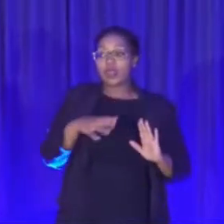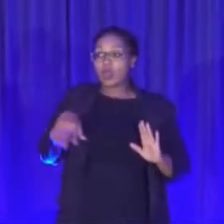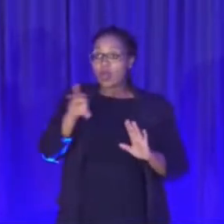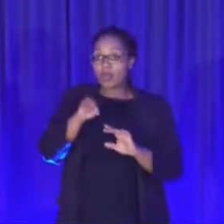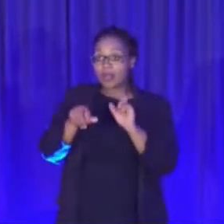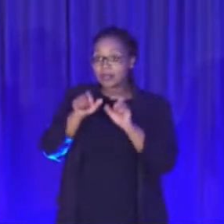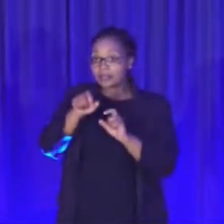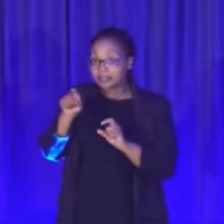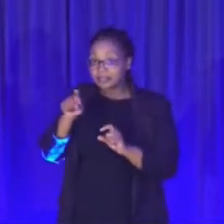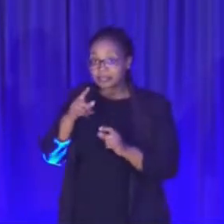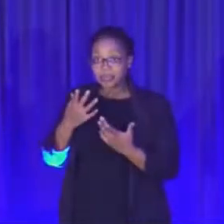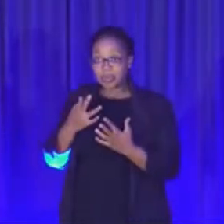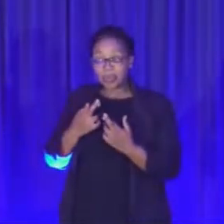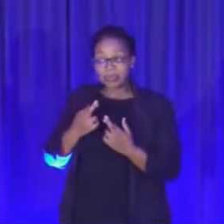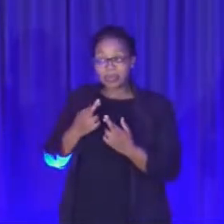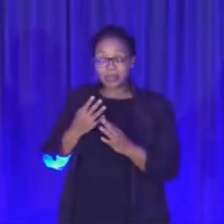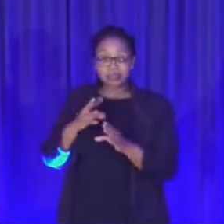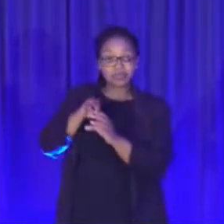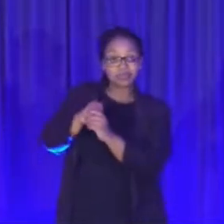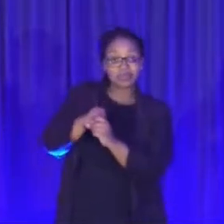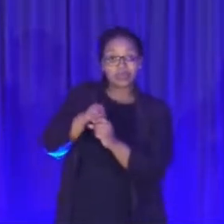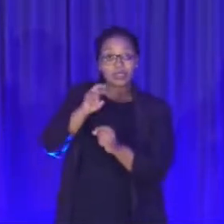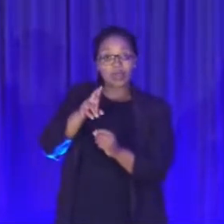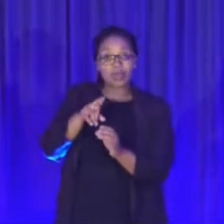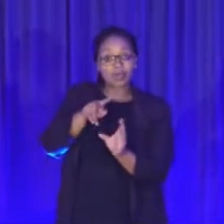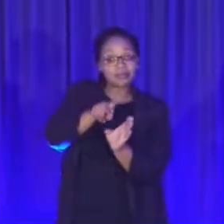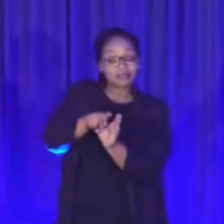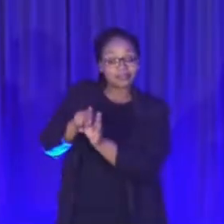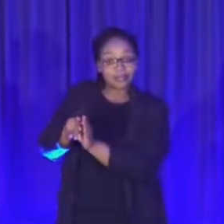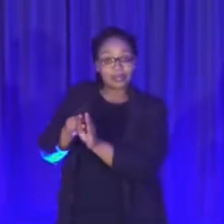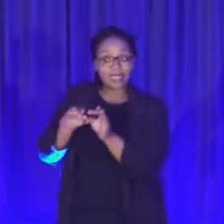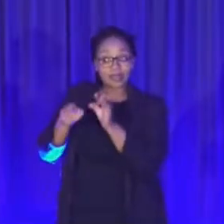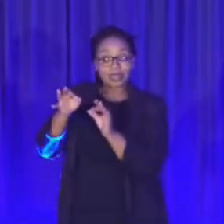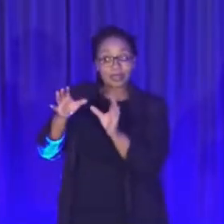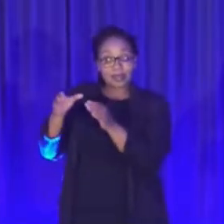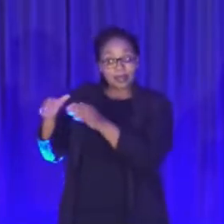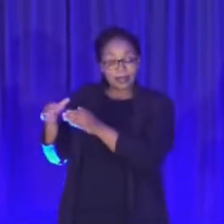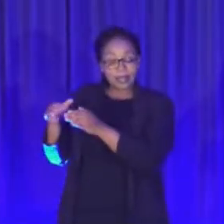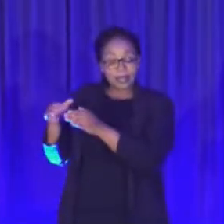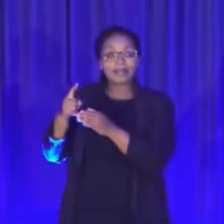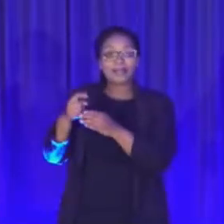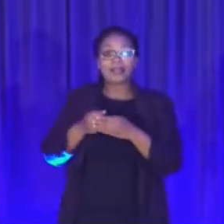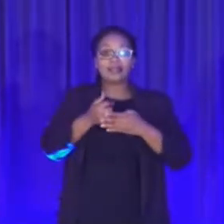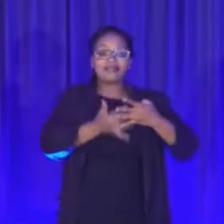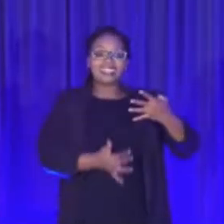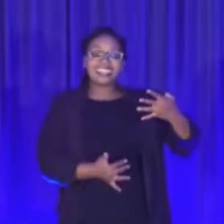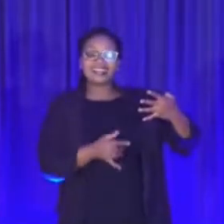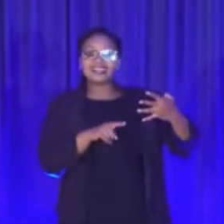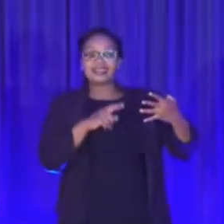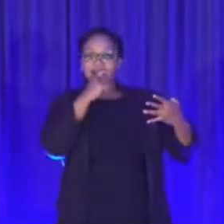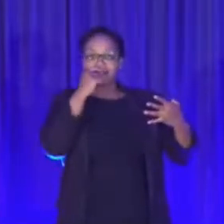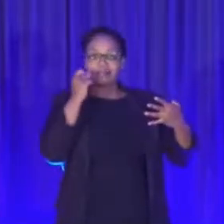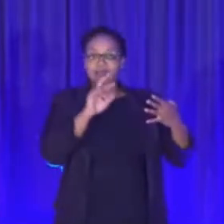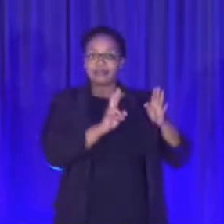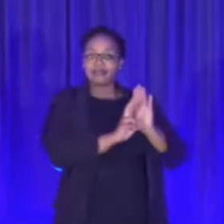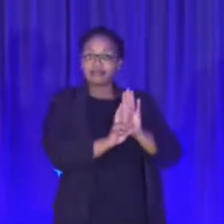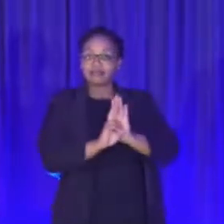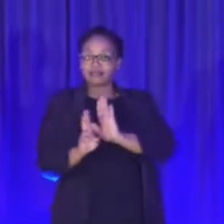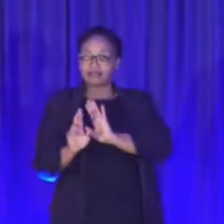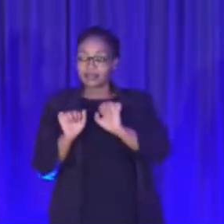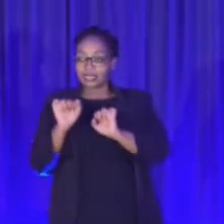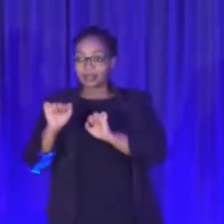candidates and political parties to prepare the nomination documents and other